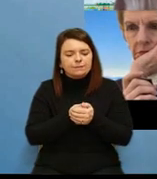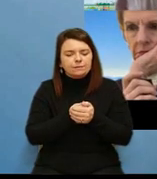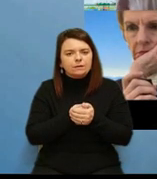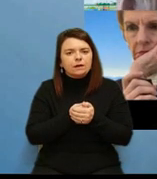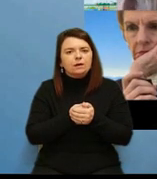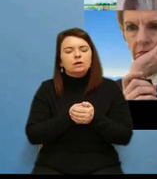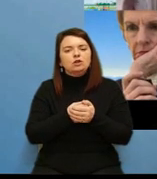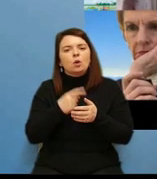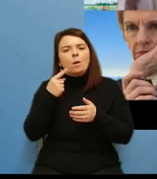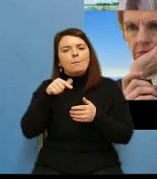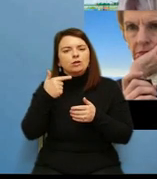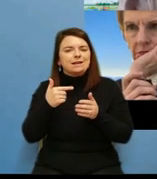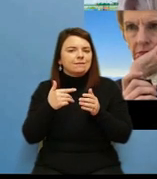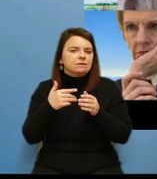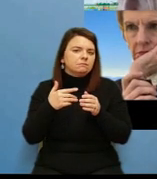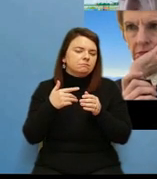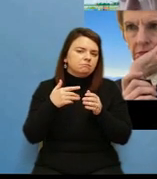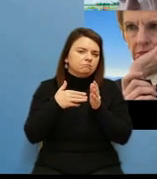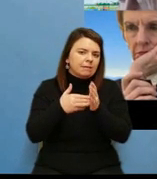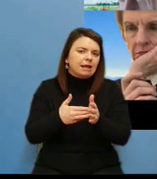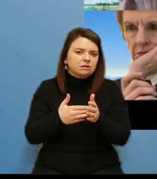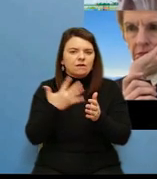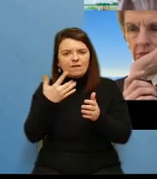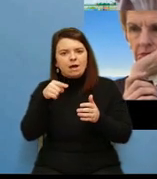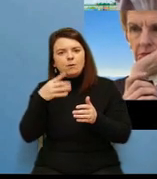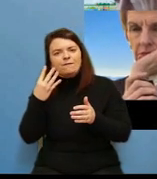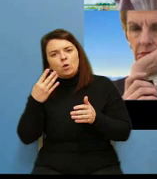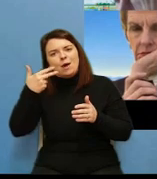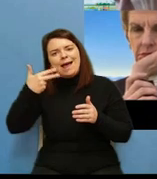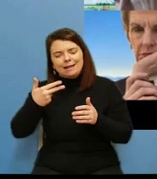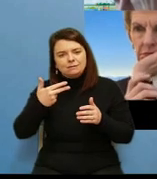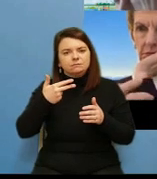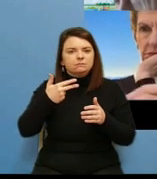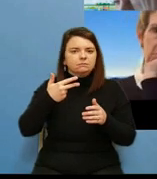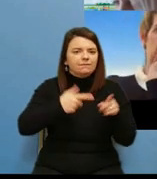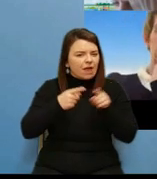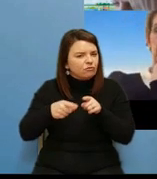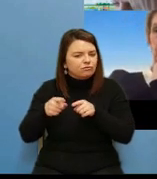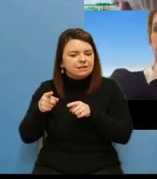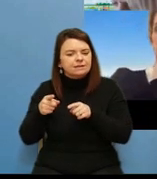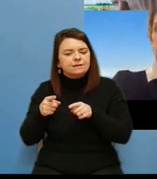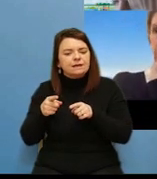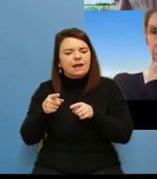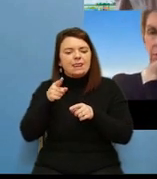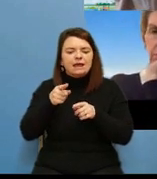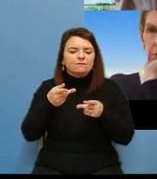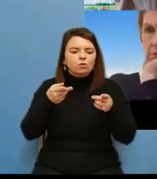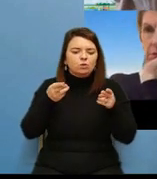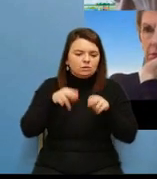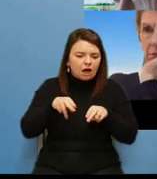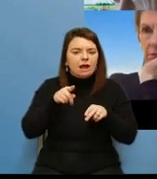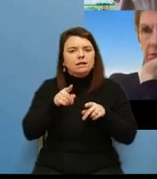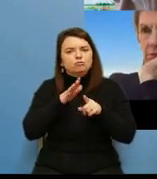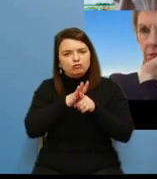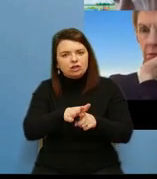variance of 3.7 million includes a prior release of 1.78 million, so the underlying variance is 5.48.